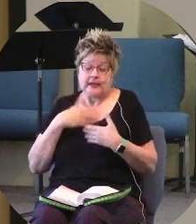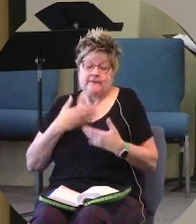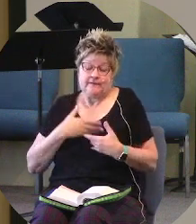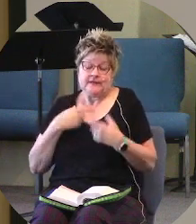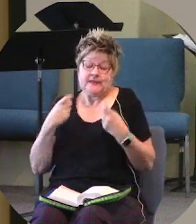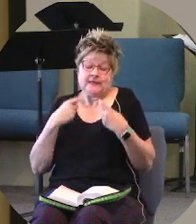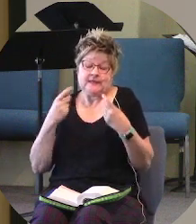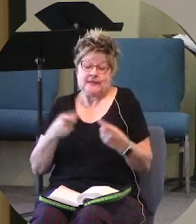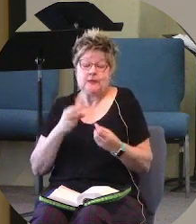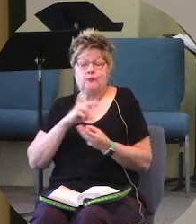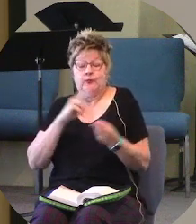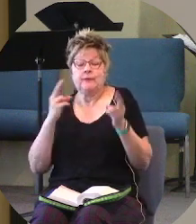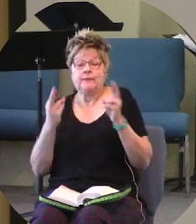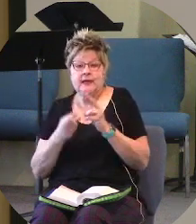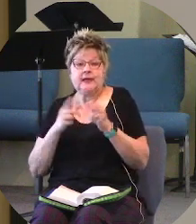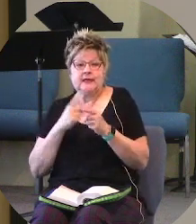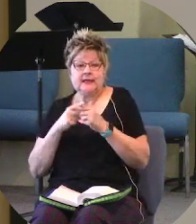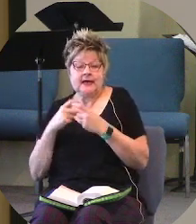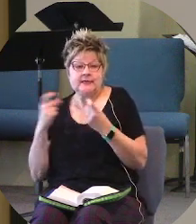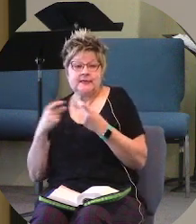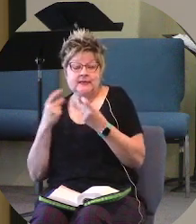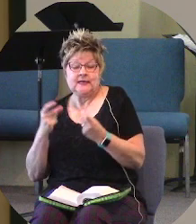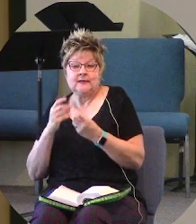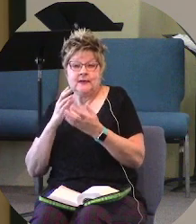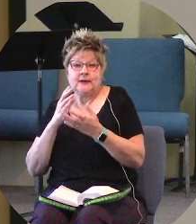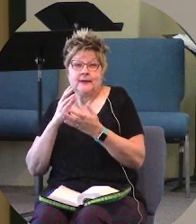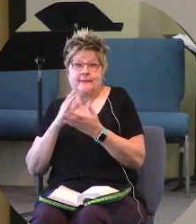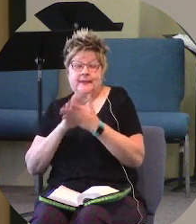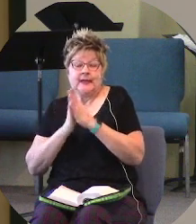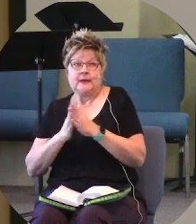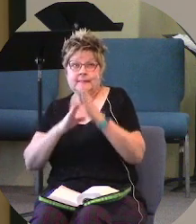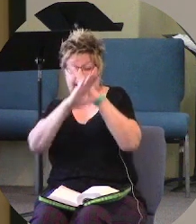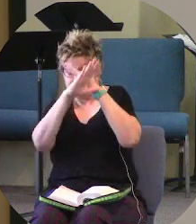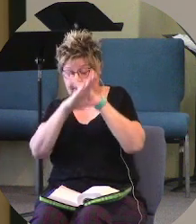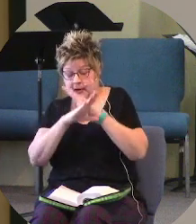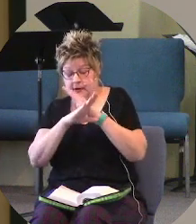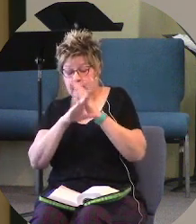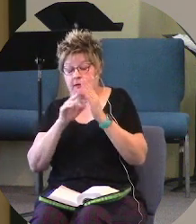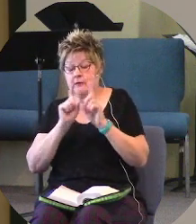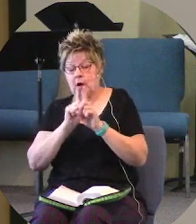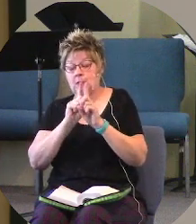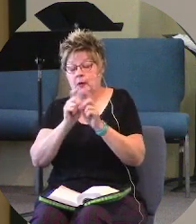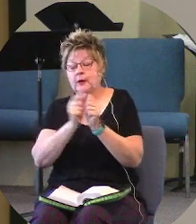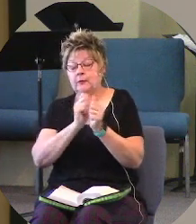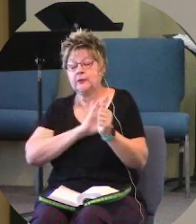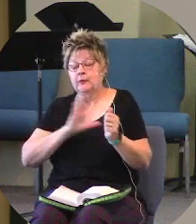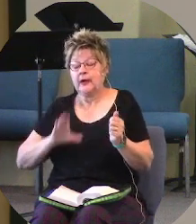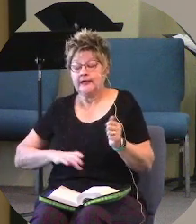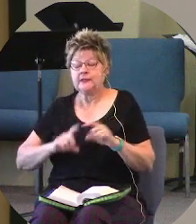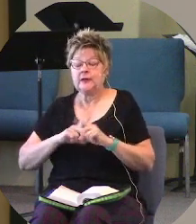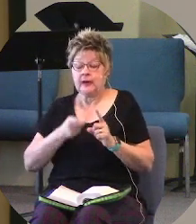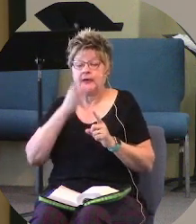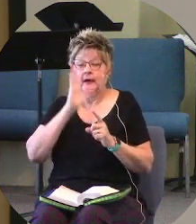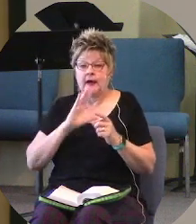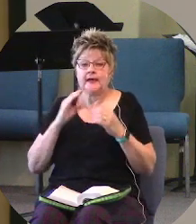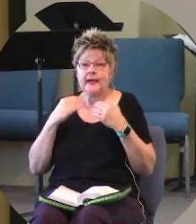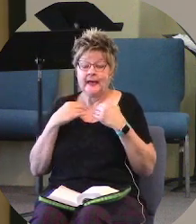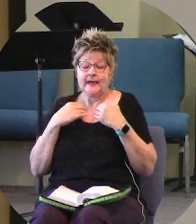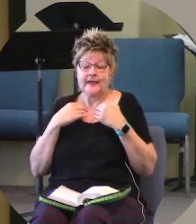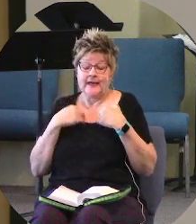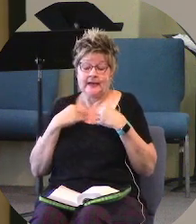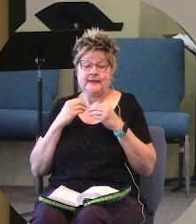sin and repent of that sin, then that sin becomes a barrier in our walk with Christ. But God has a solution for